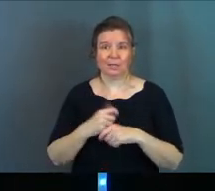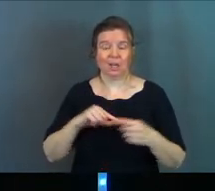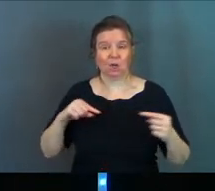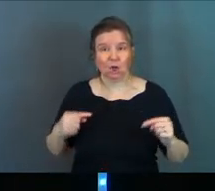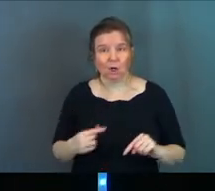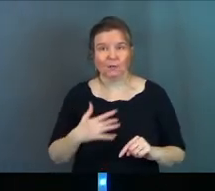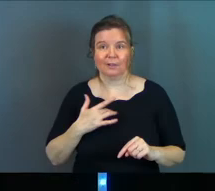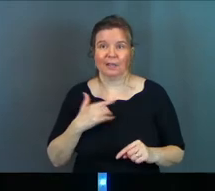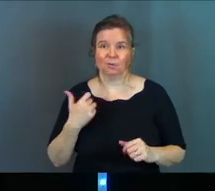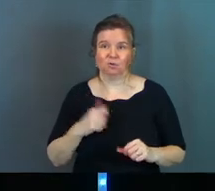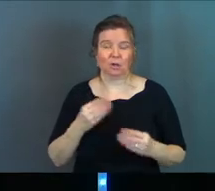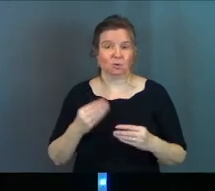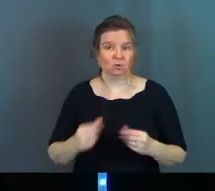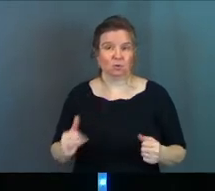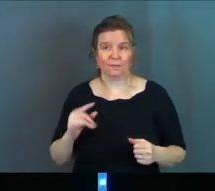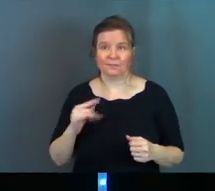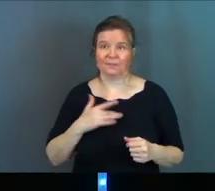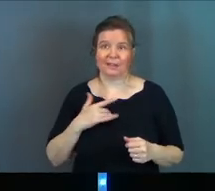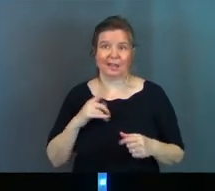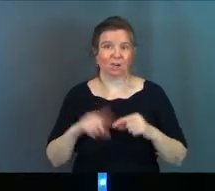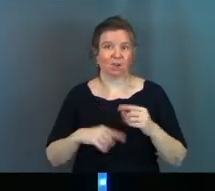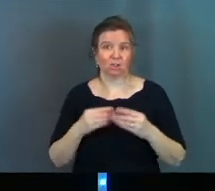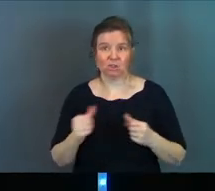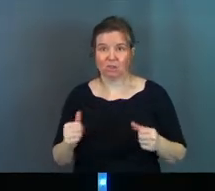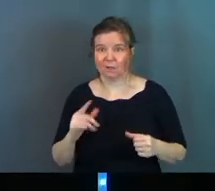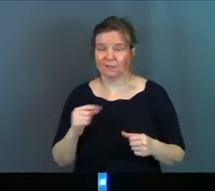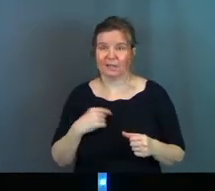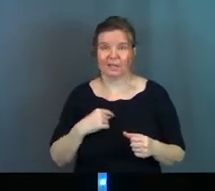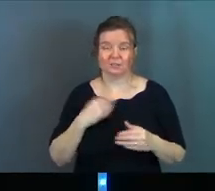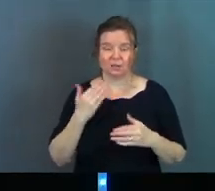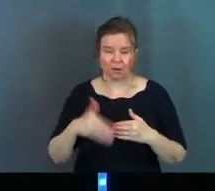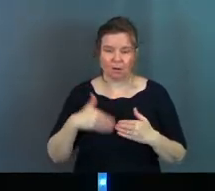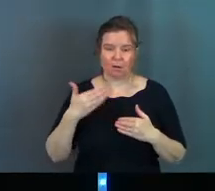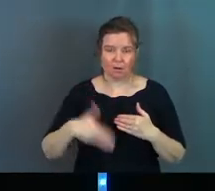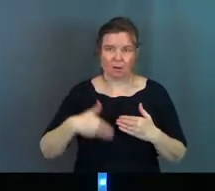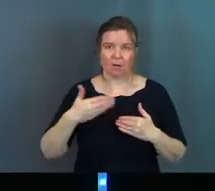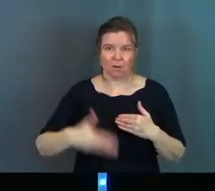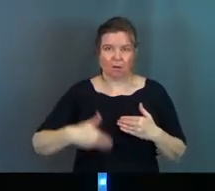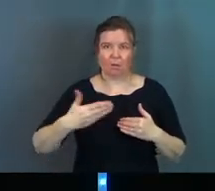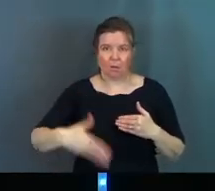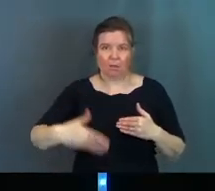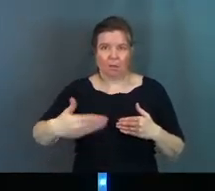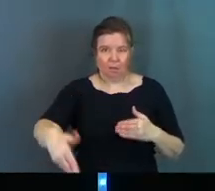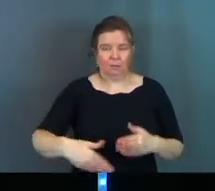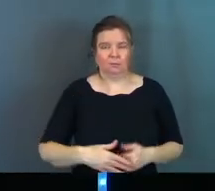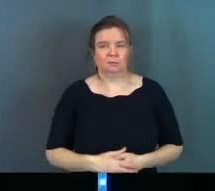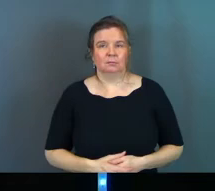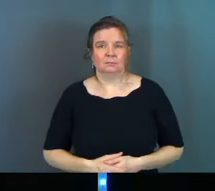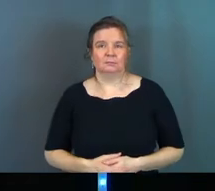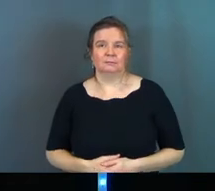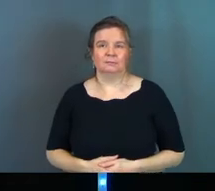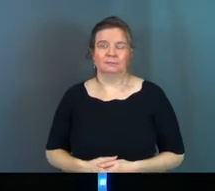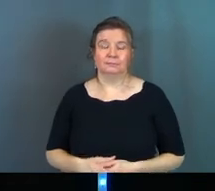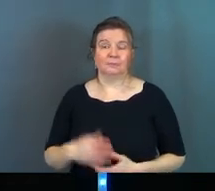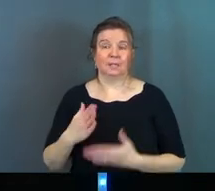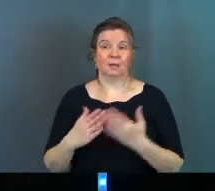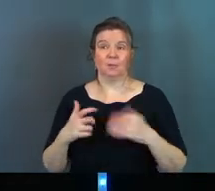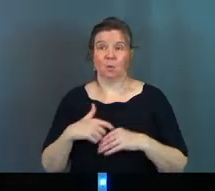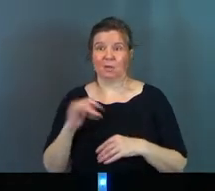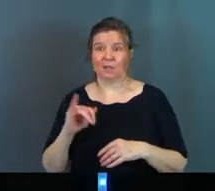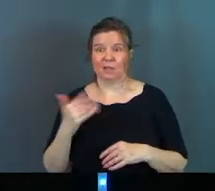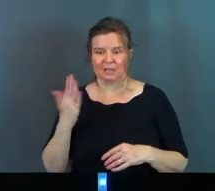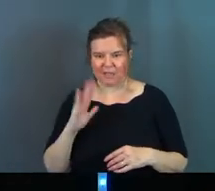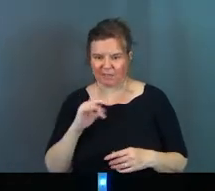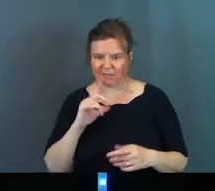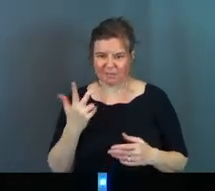were getting hurt. It felt like I was trying to solve it. It felt like I couldn't solve it. And it just went on and on and on and on. And at some point, you're